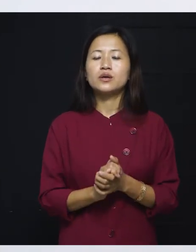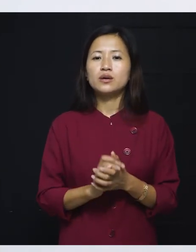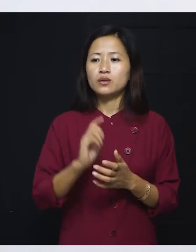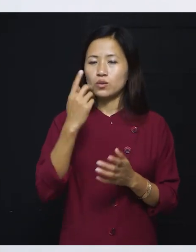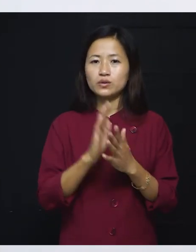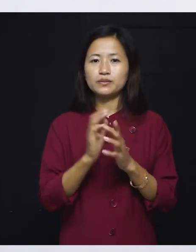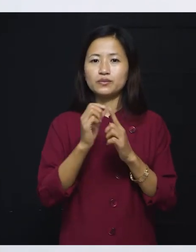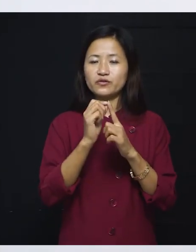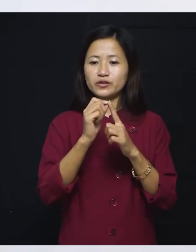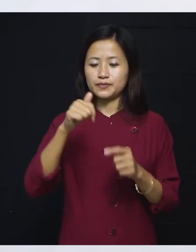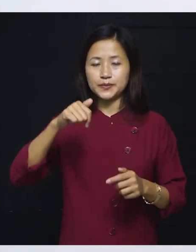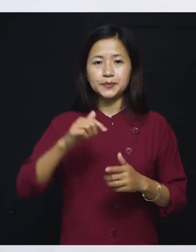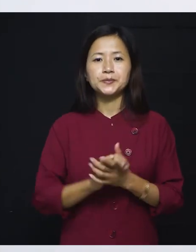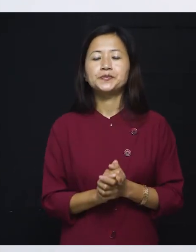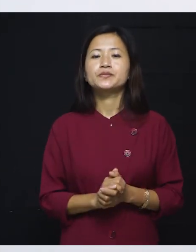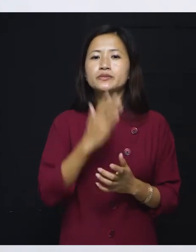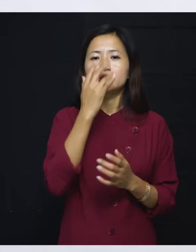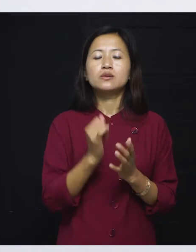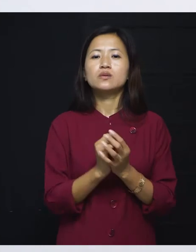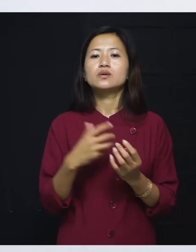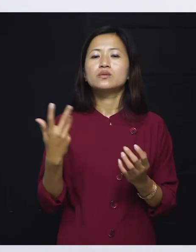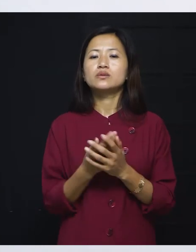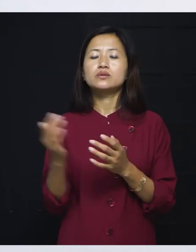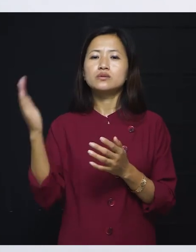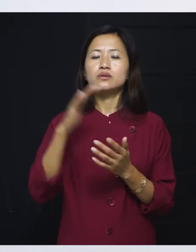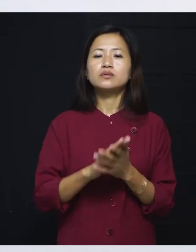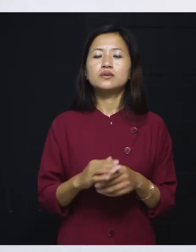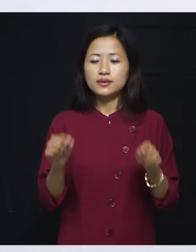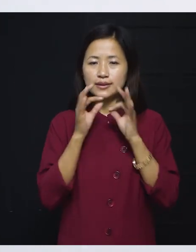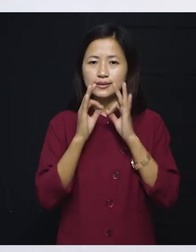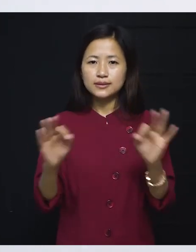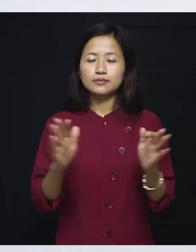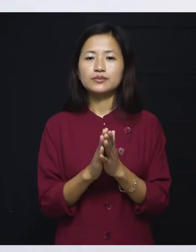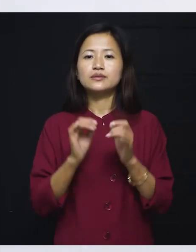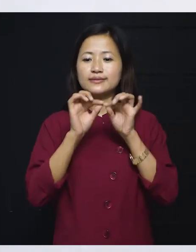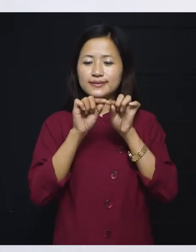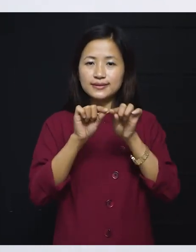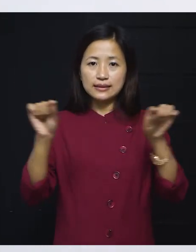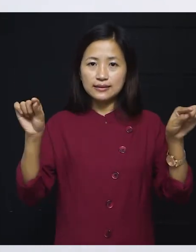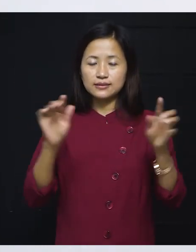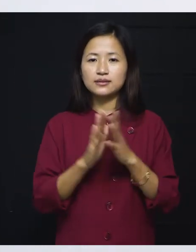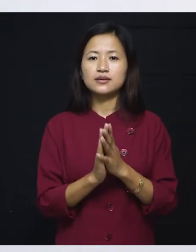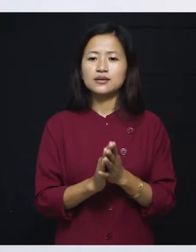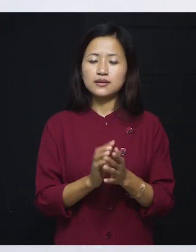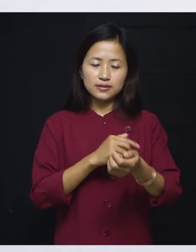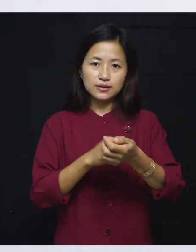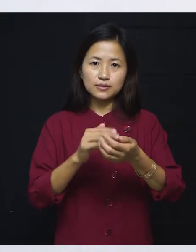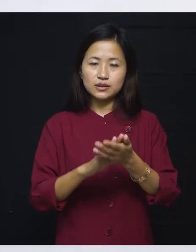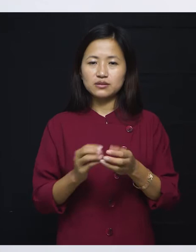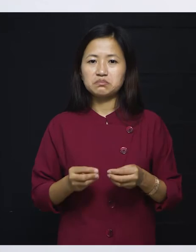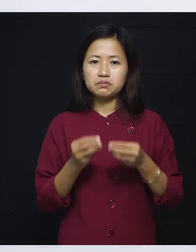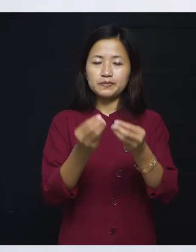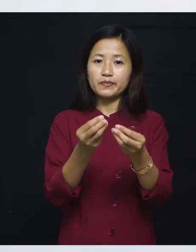phrase here. And that is why it is called as a simple sentence. As the name itself suggests, it is